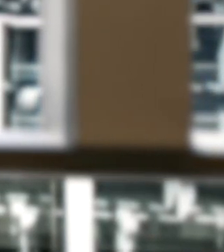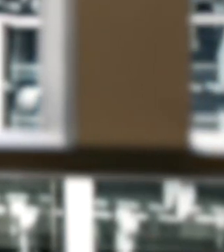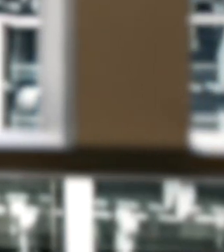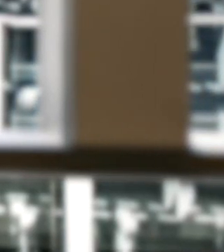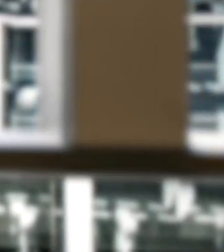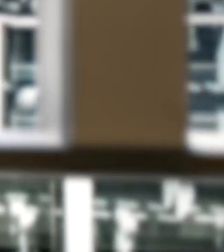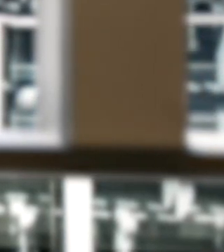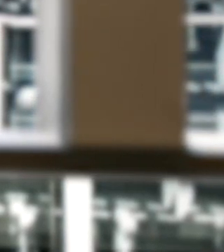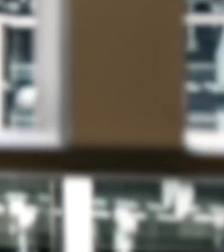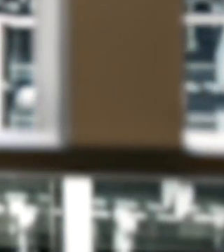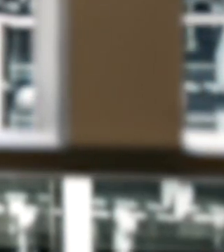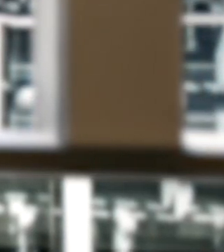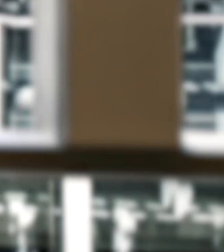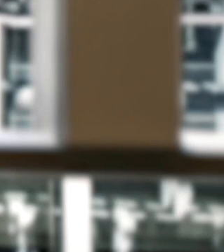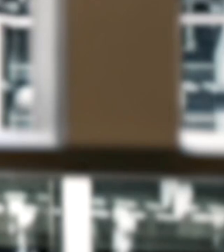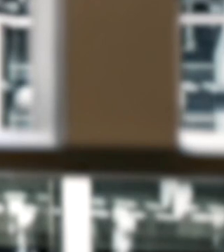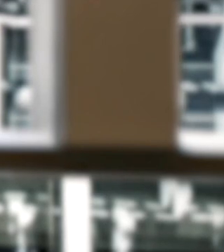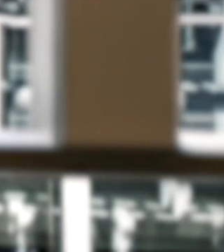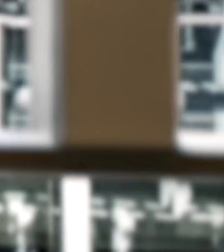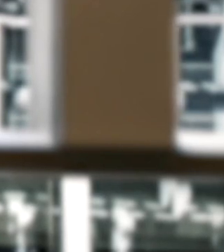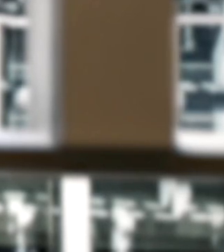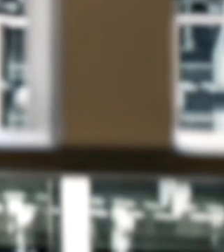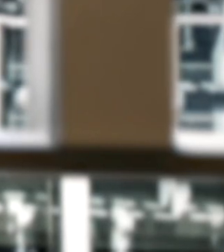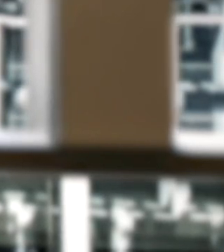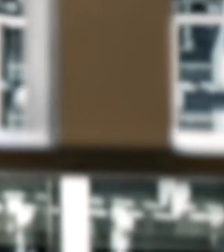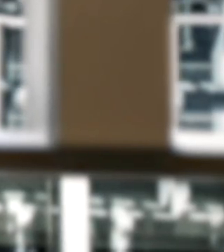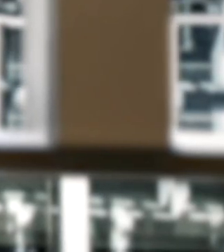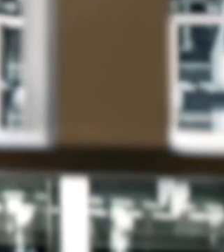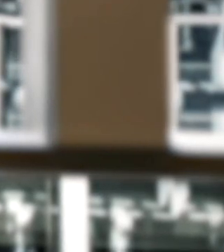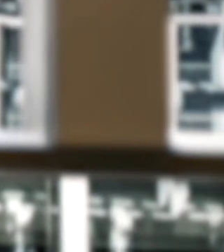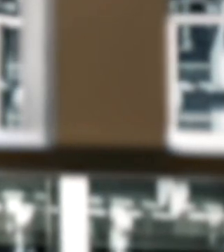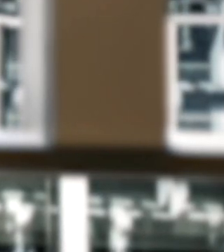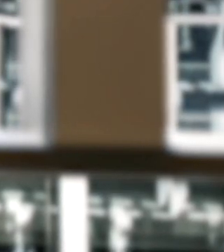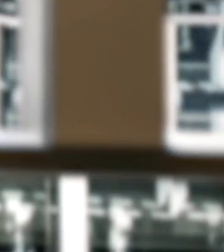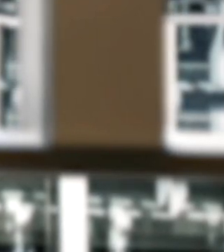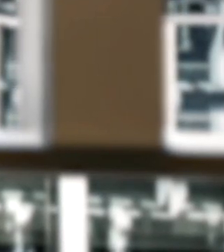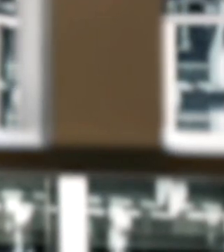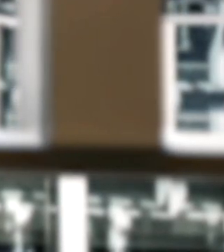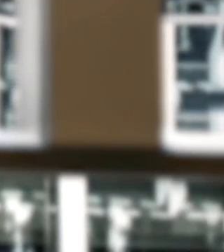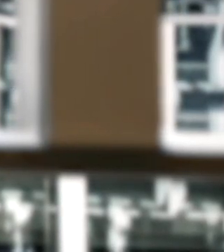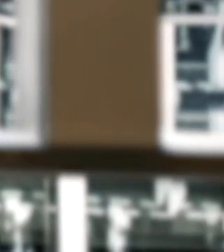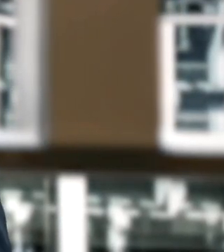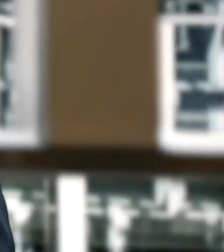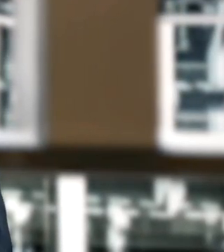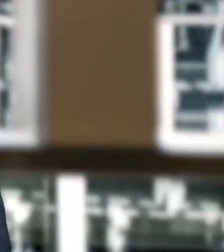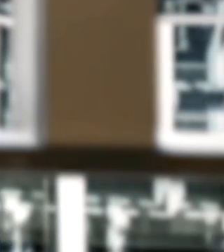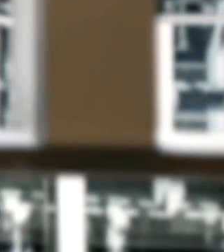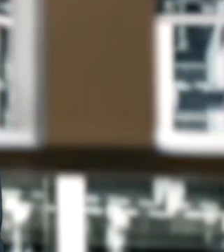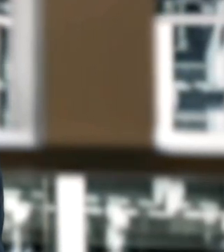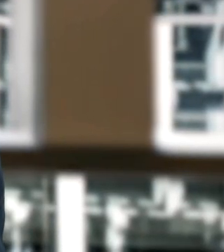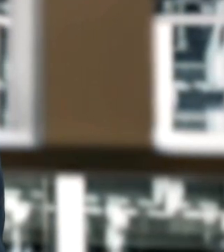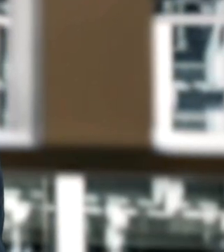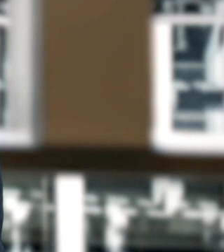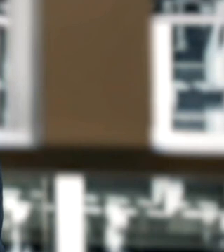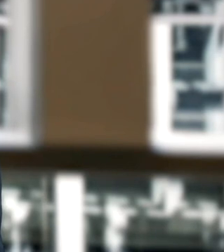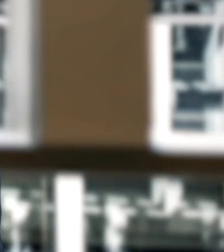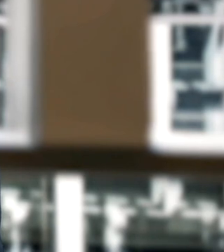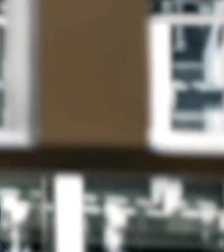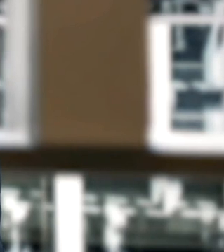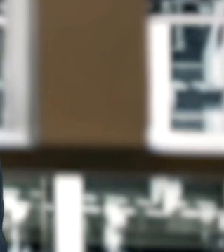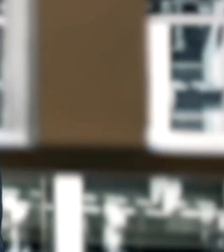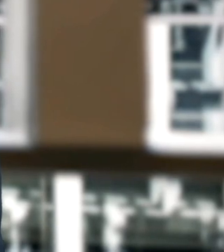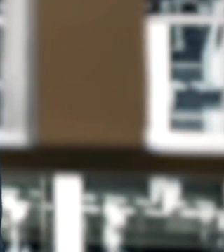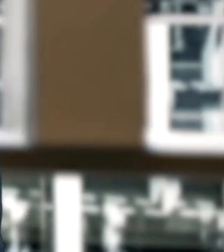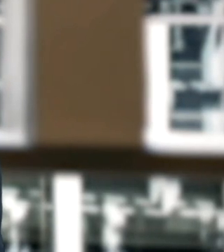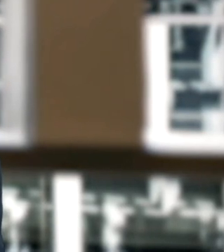What is highly important, we don't apply disciplinary parities. We accept the